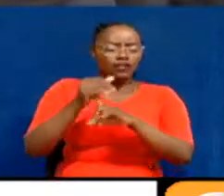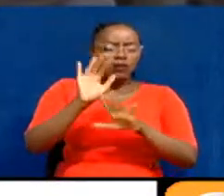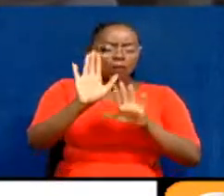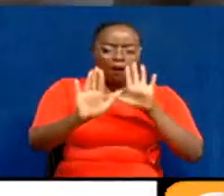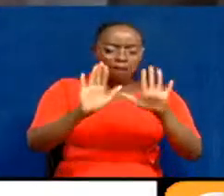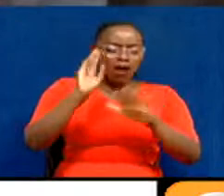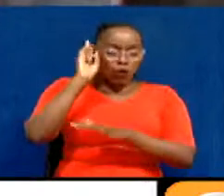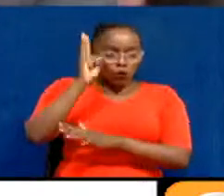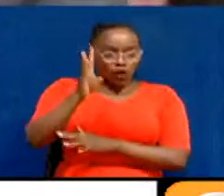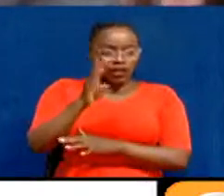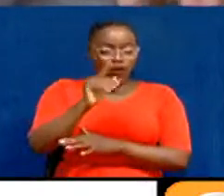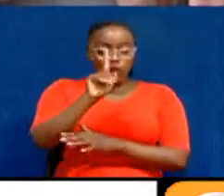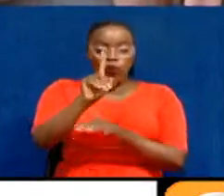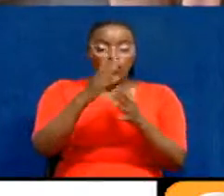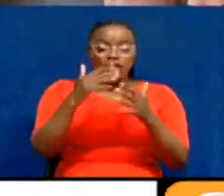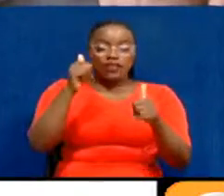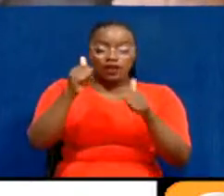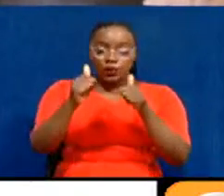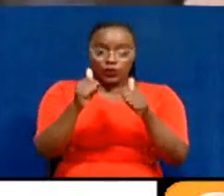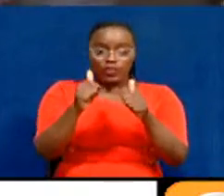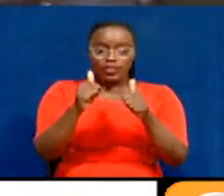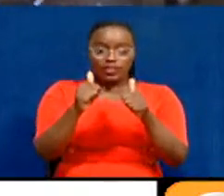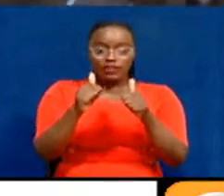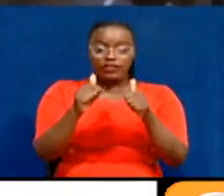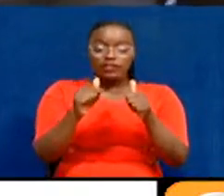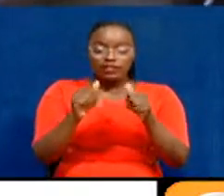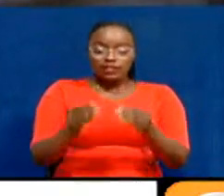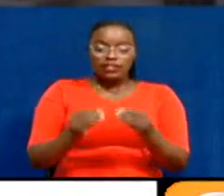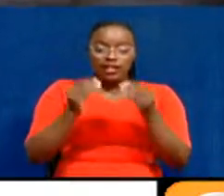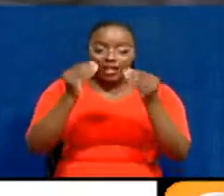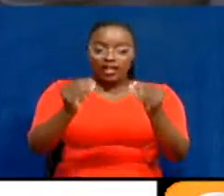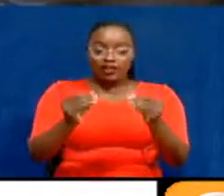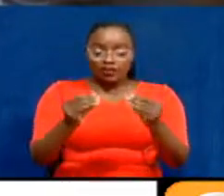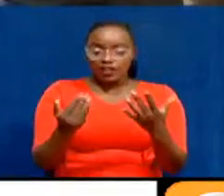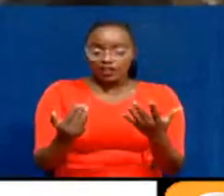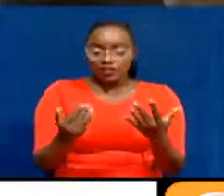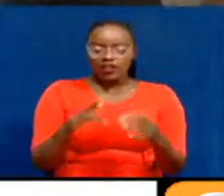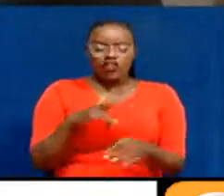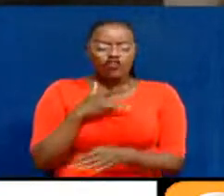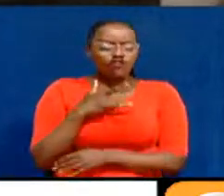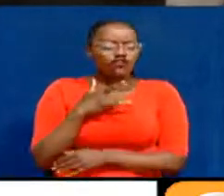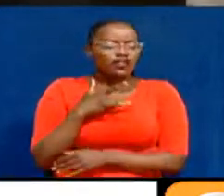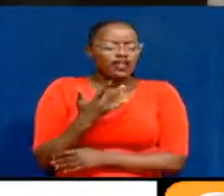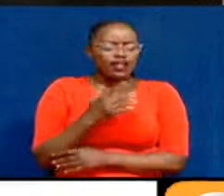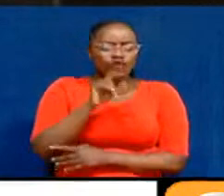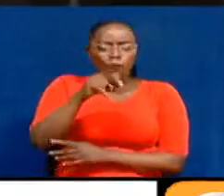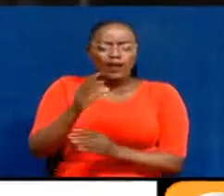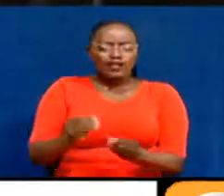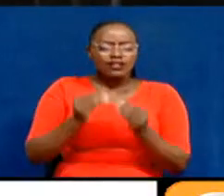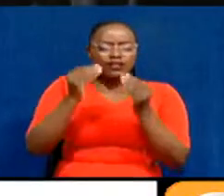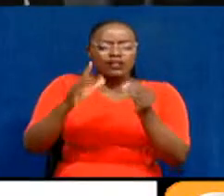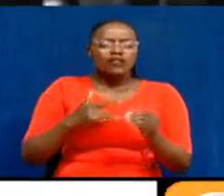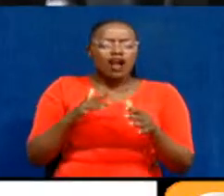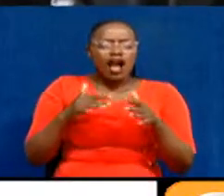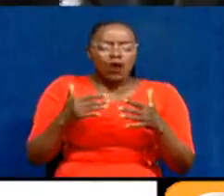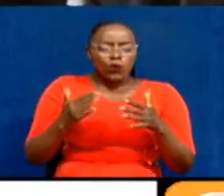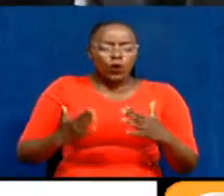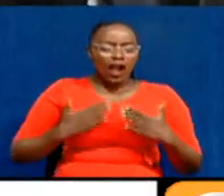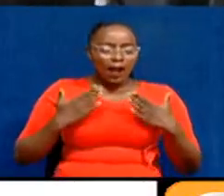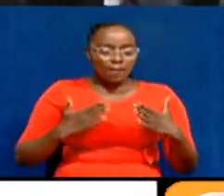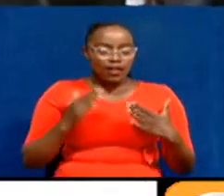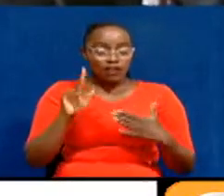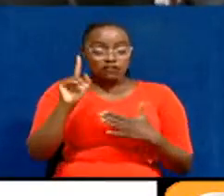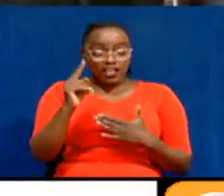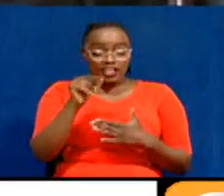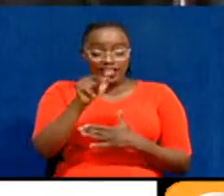And one of the things that really he delivered was that feeling, because you need to deliver a feeling of happiness first.